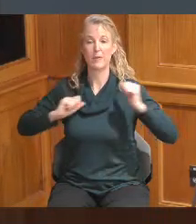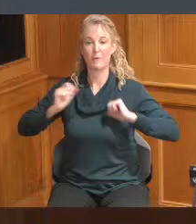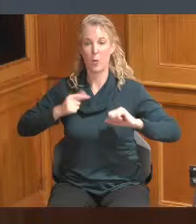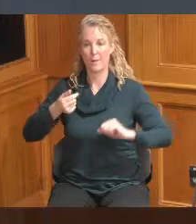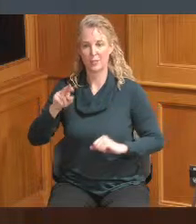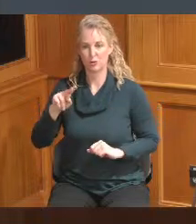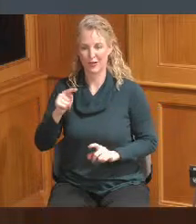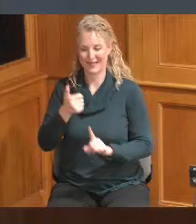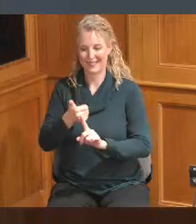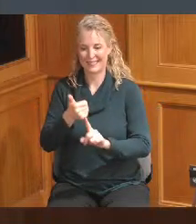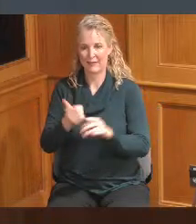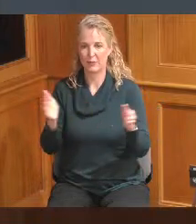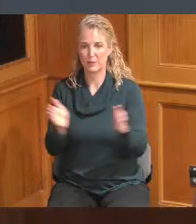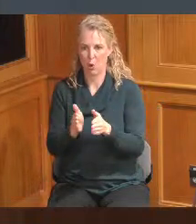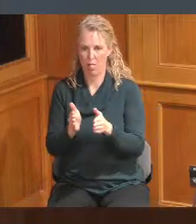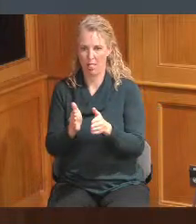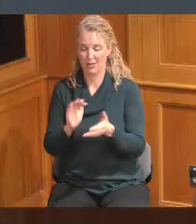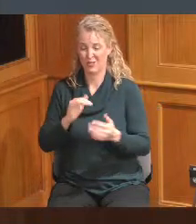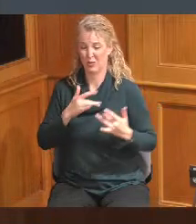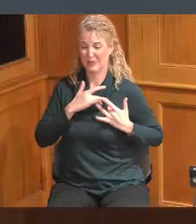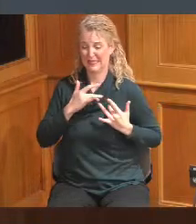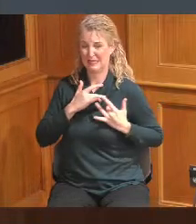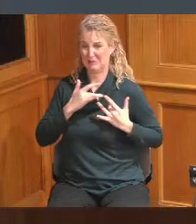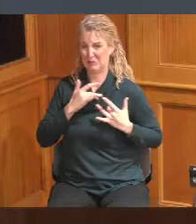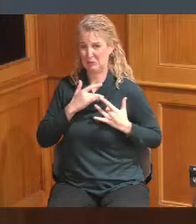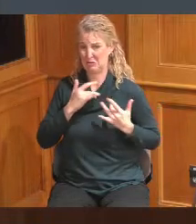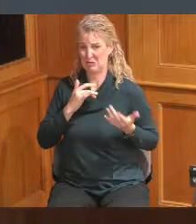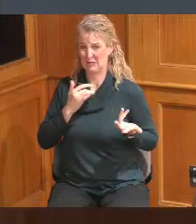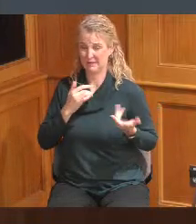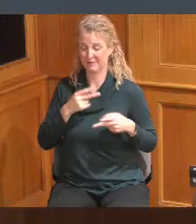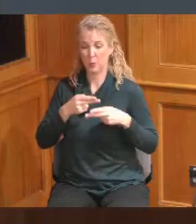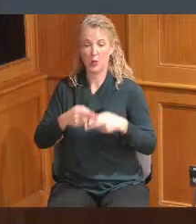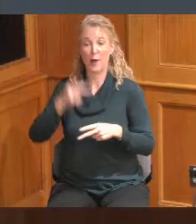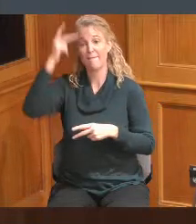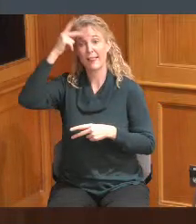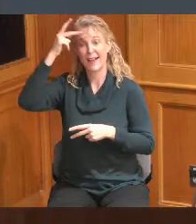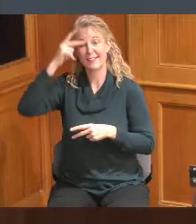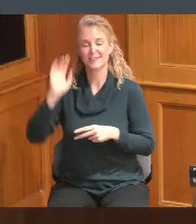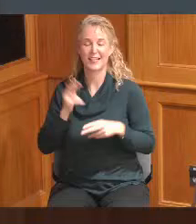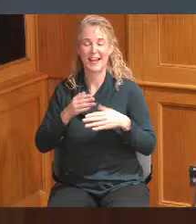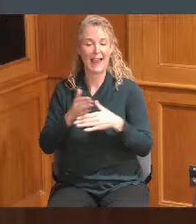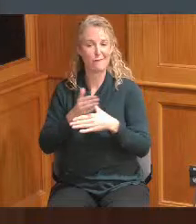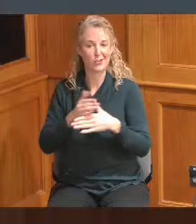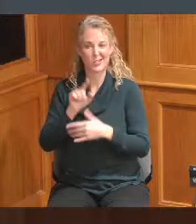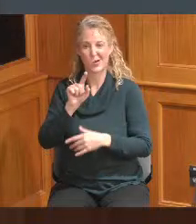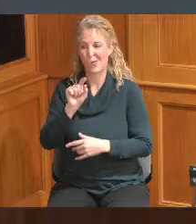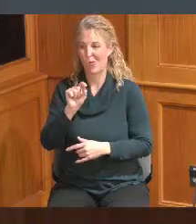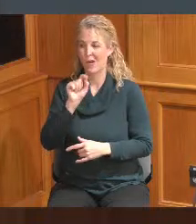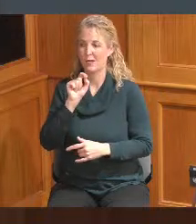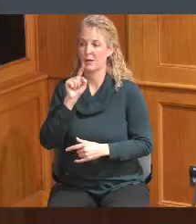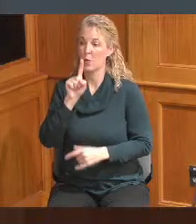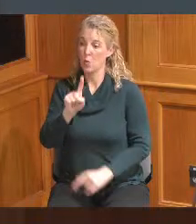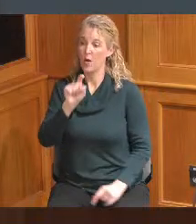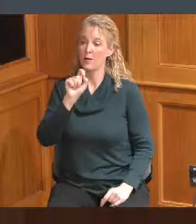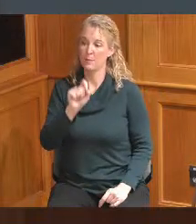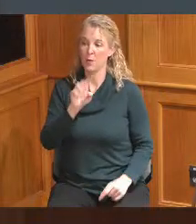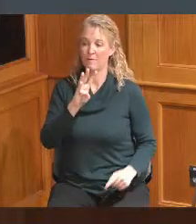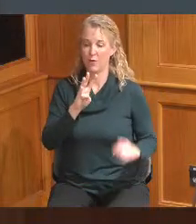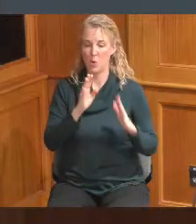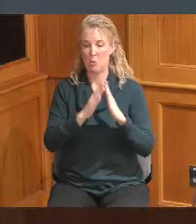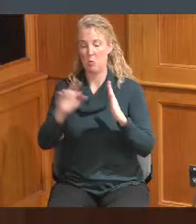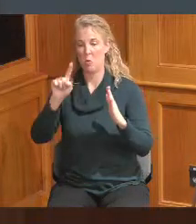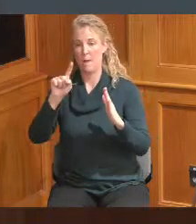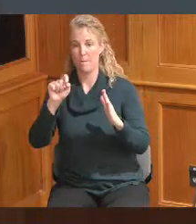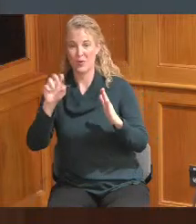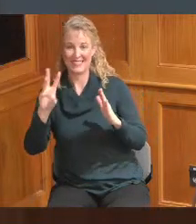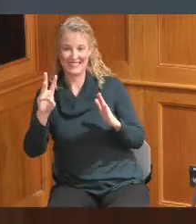smaller grant. So our average UASI is what we call it, grant is about 1.4 to 1.6. And then from the